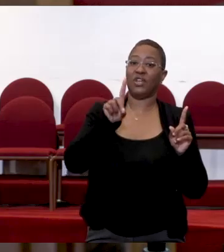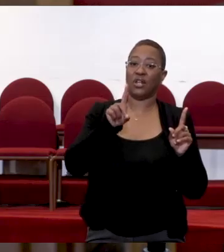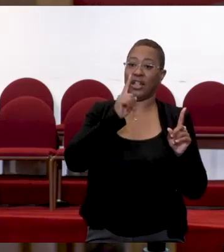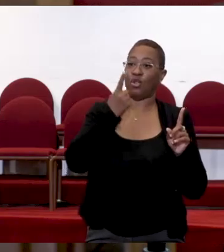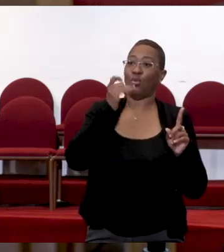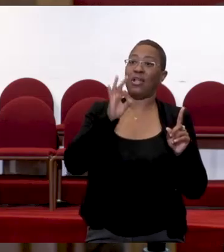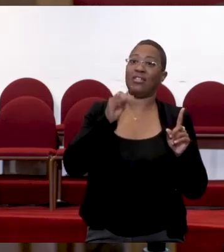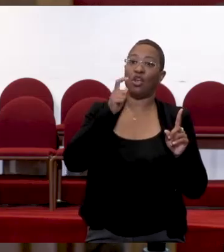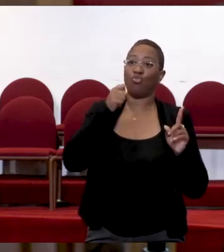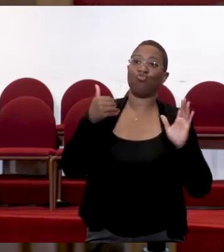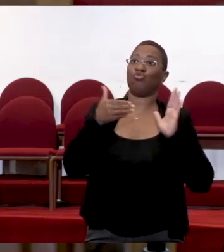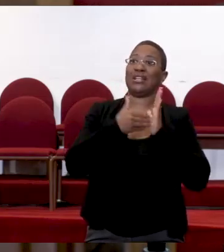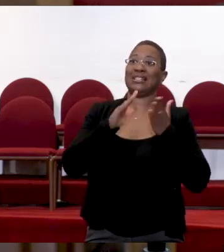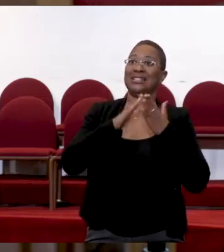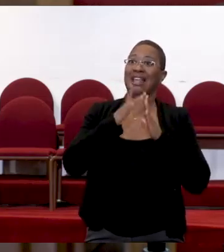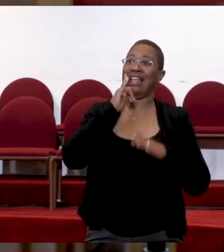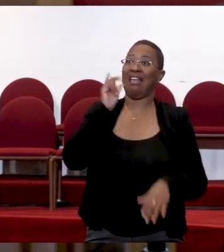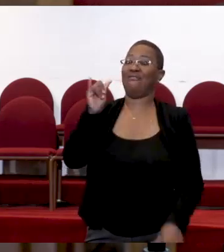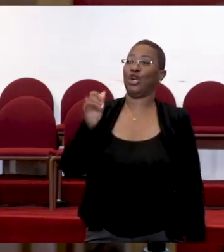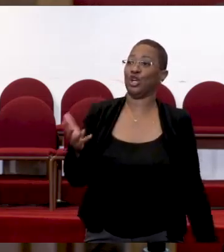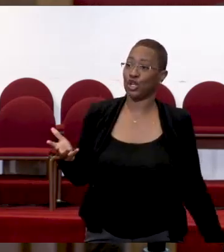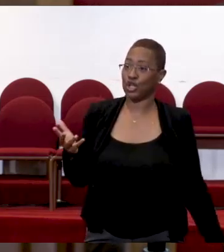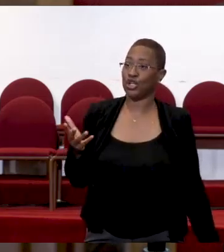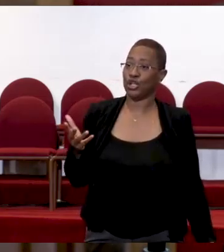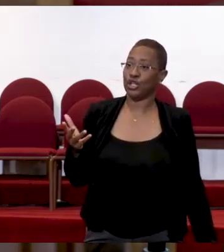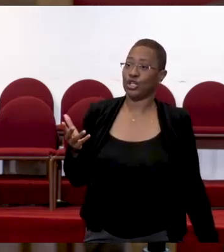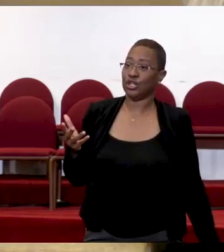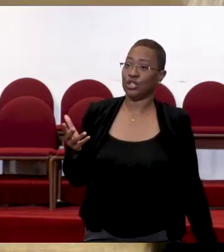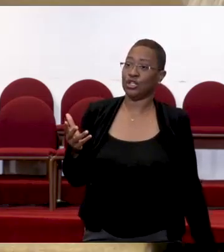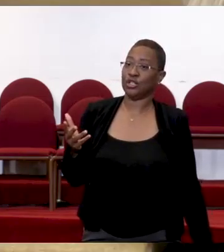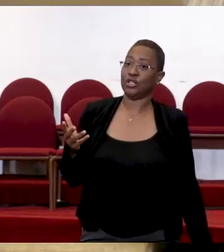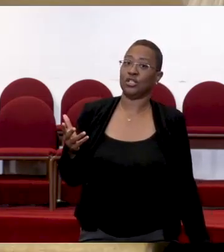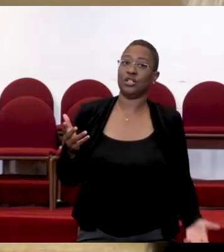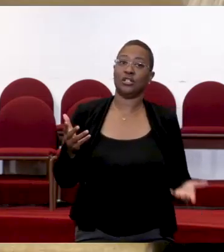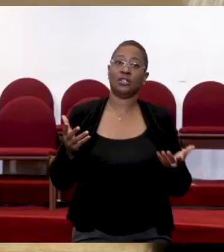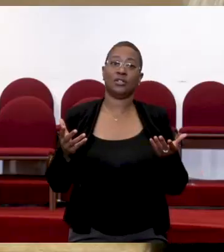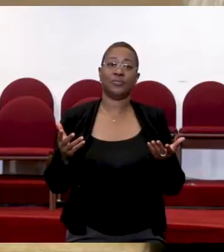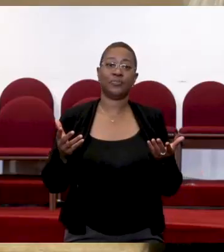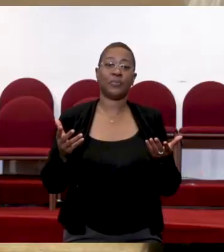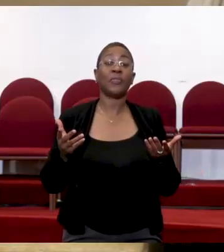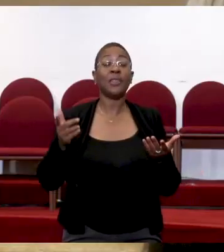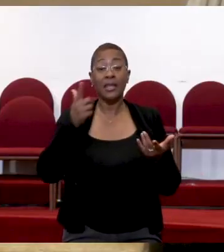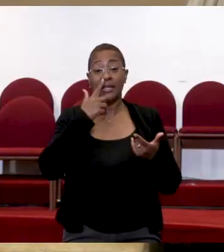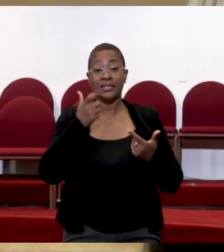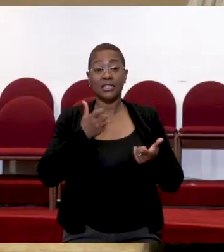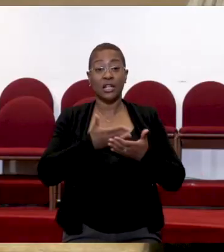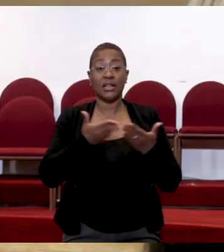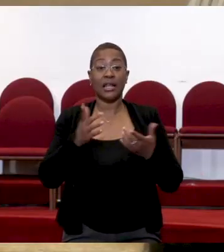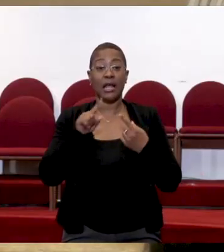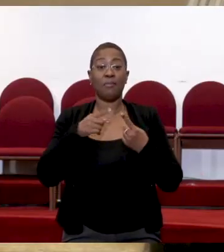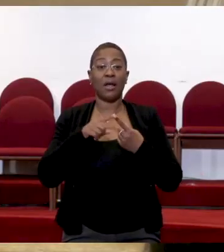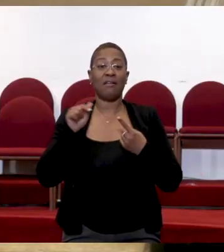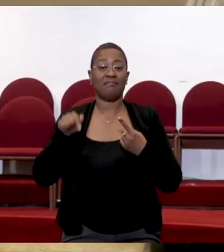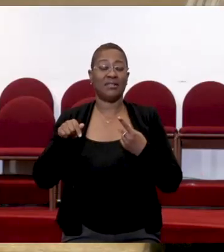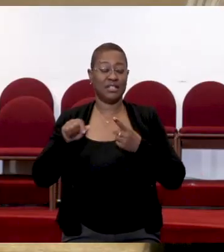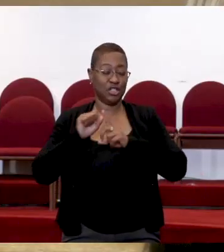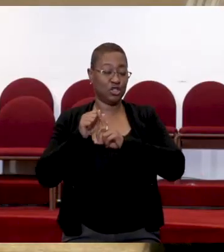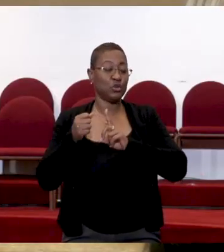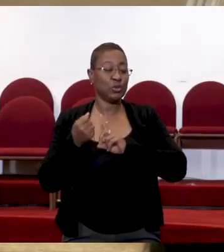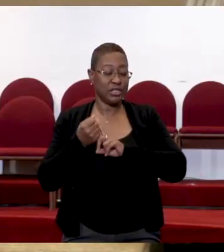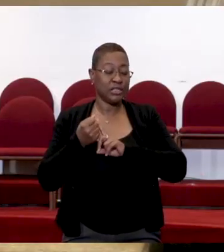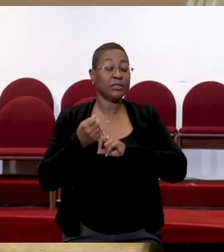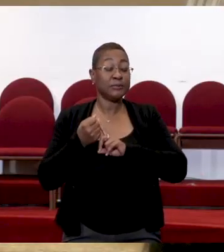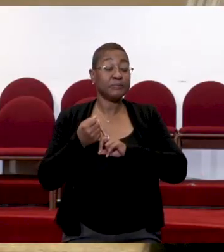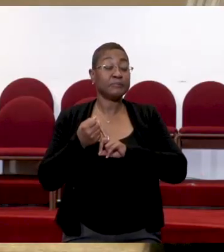of the racist cities ever. And so here is the interesting thing about this is